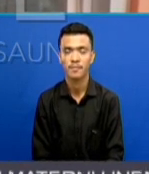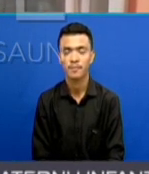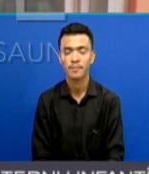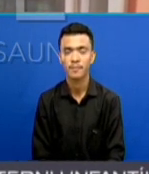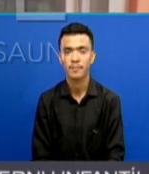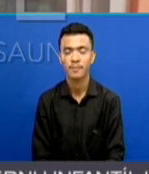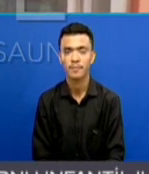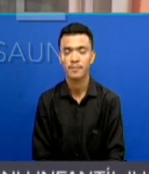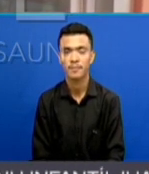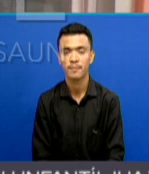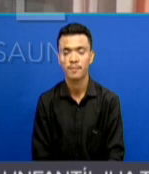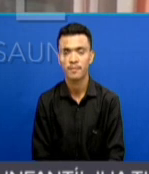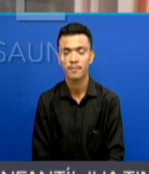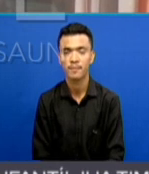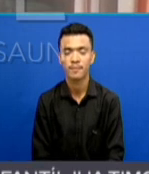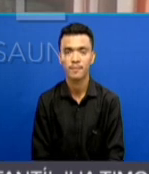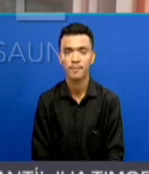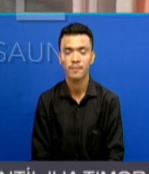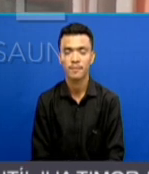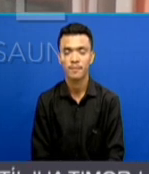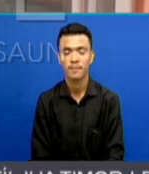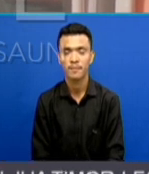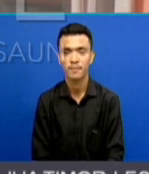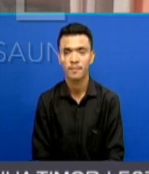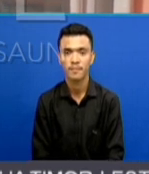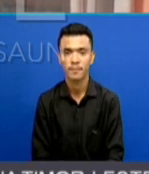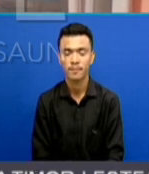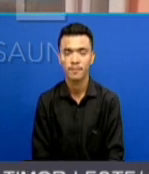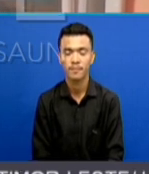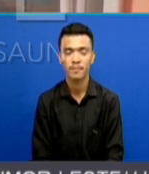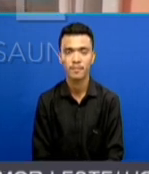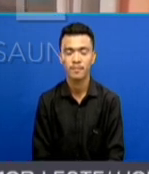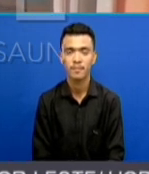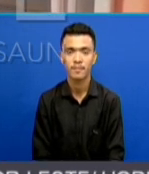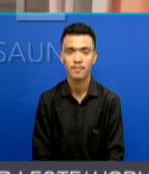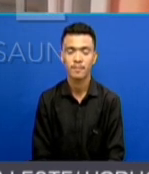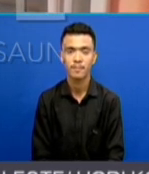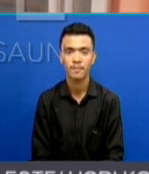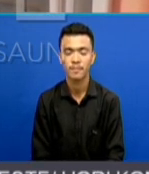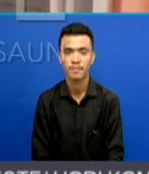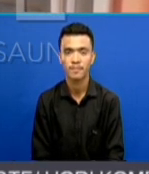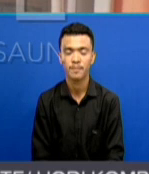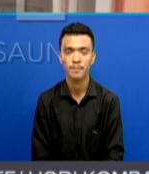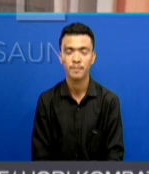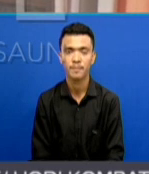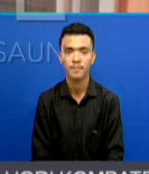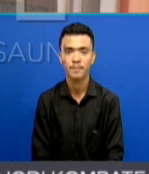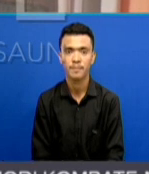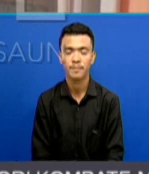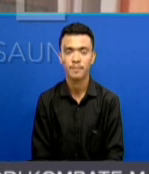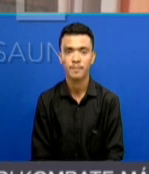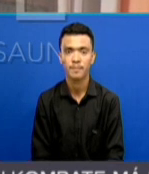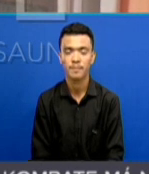it is important to build the basic needs of communities such